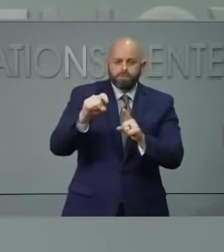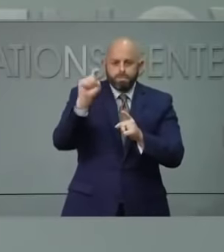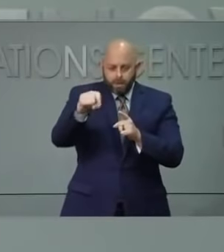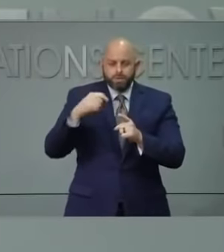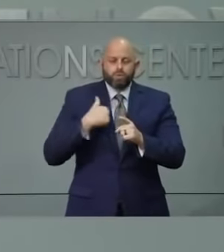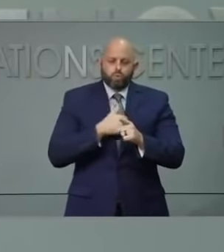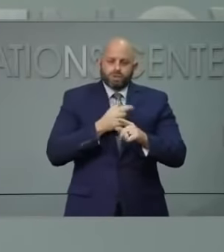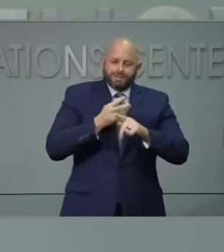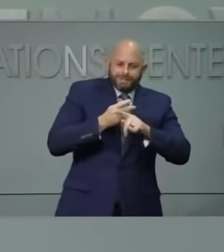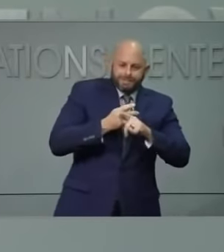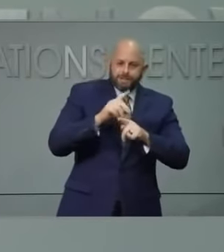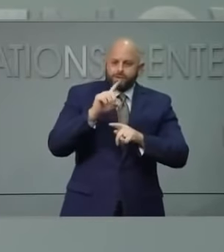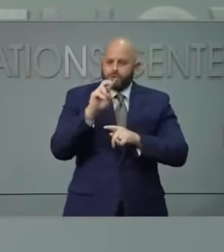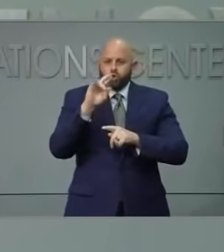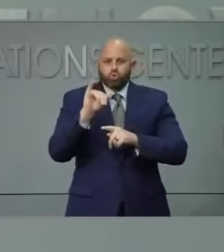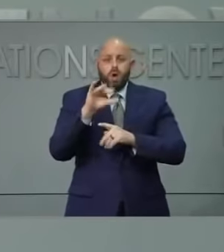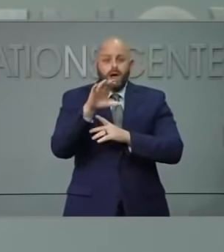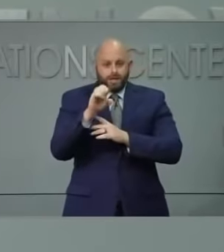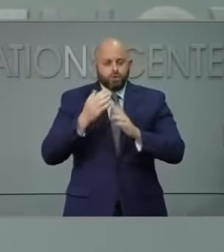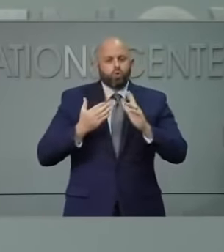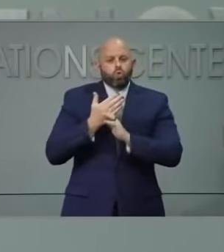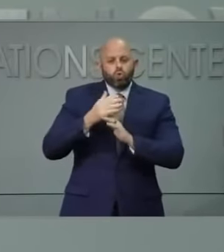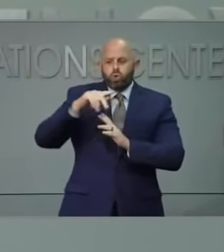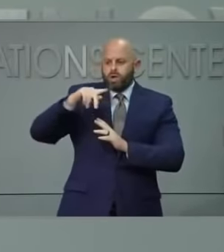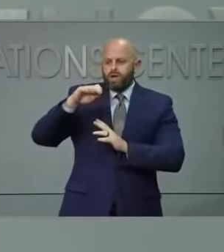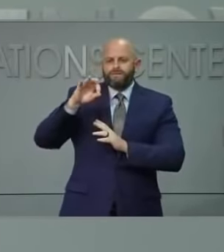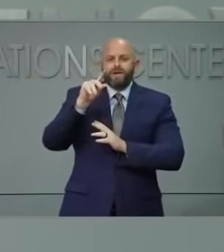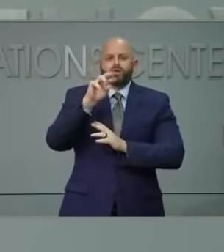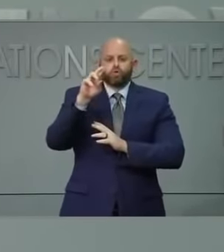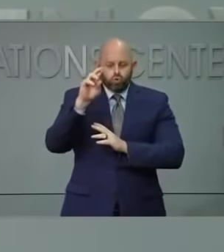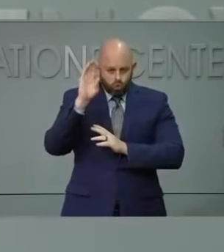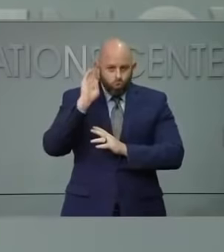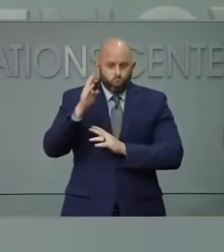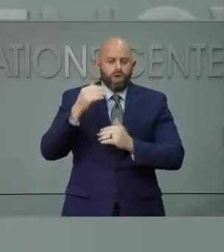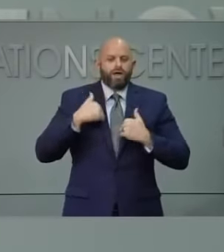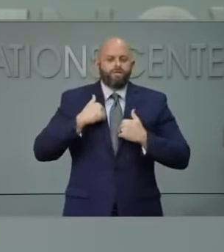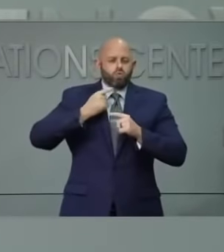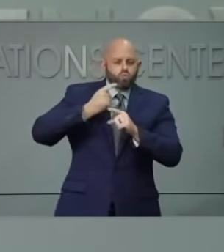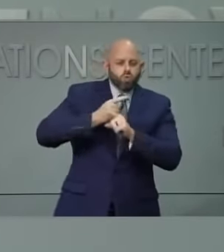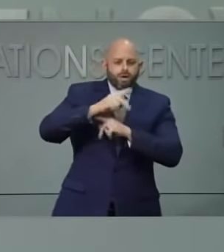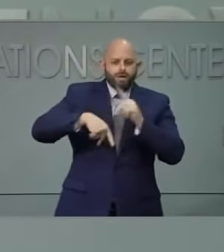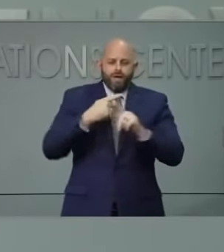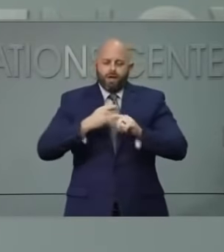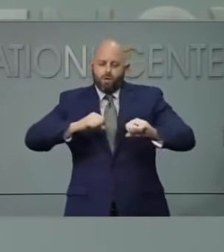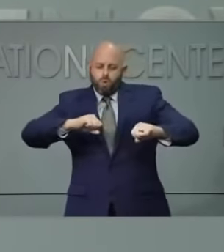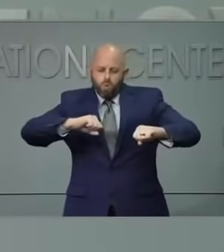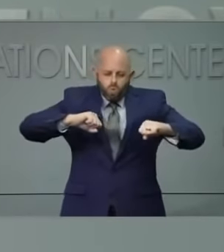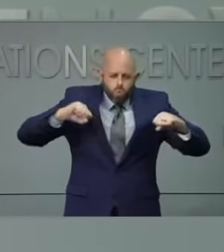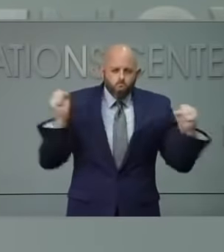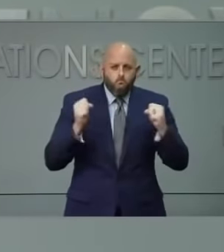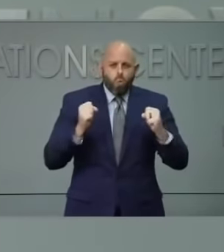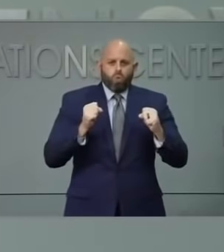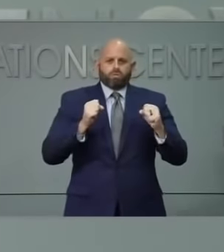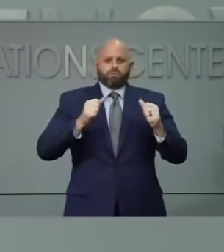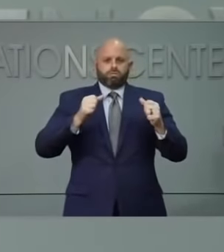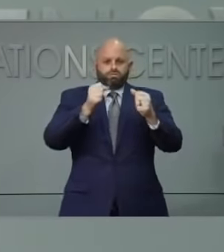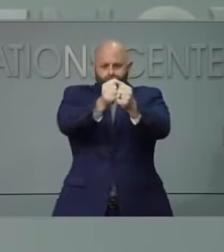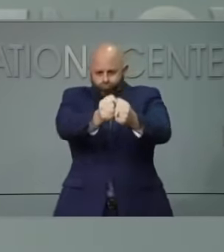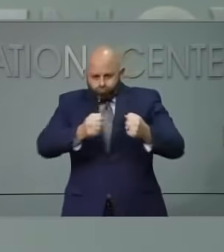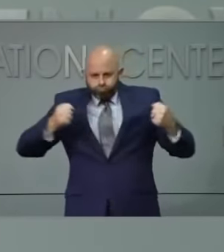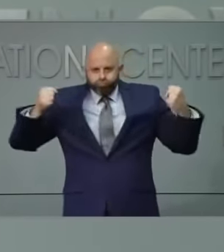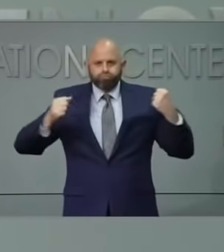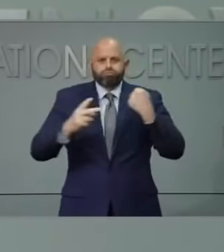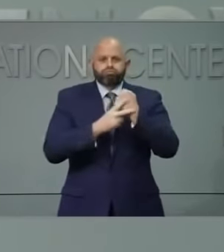ice available through the Pfizer process, that we will have the type of ultra cold storage. Certainly we are looking